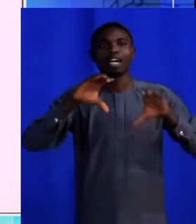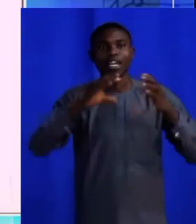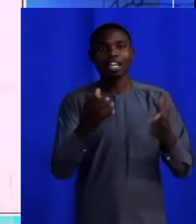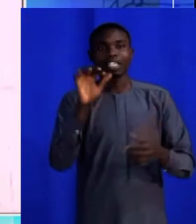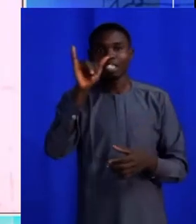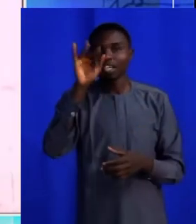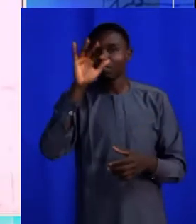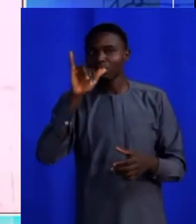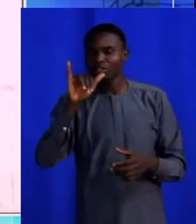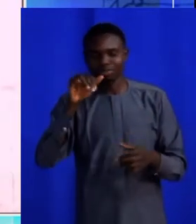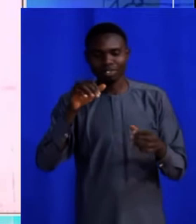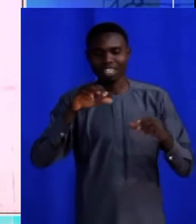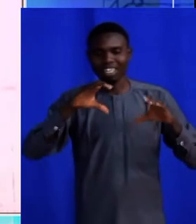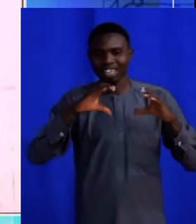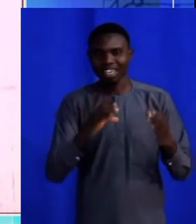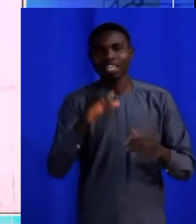uses